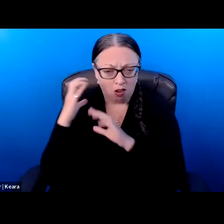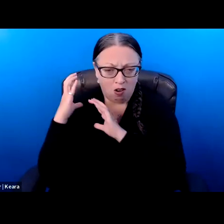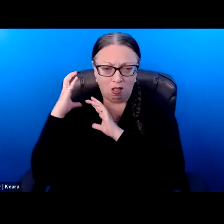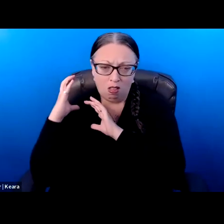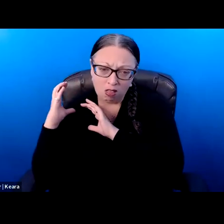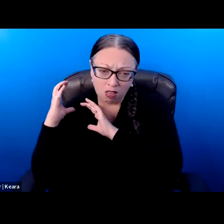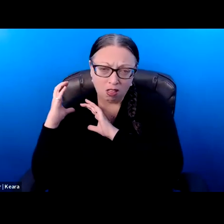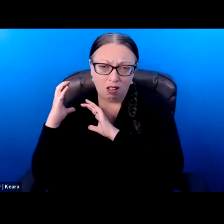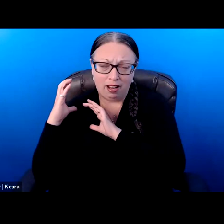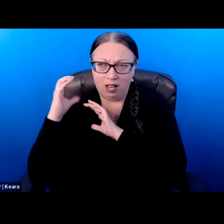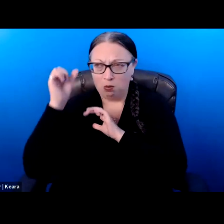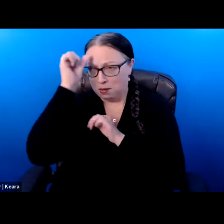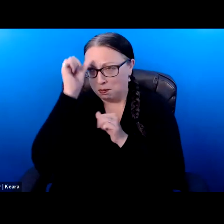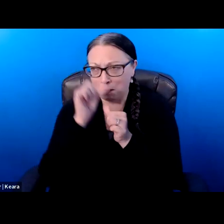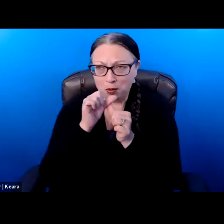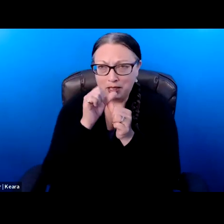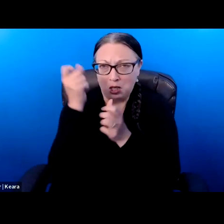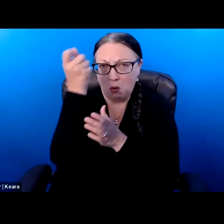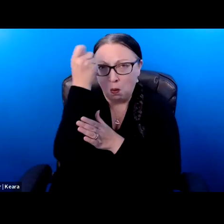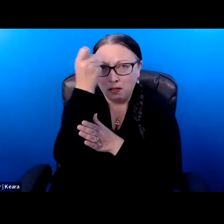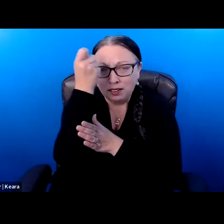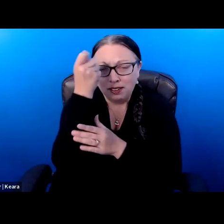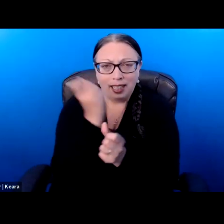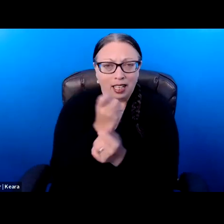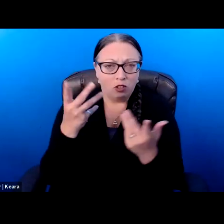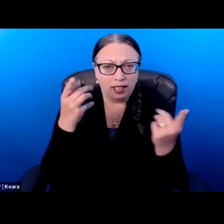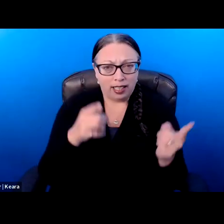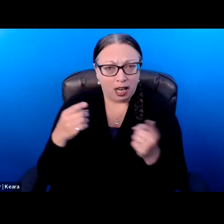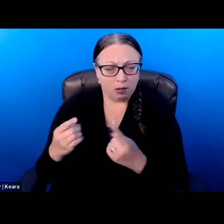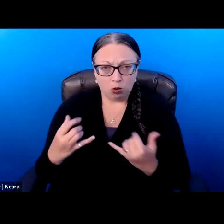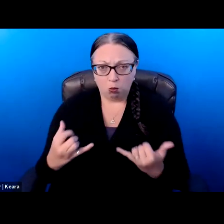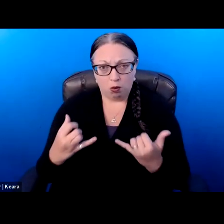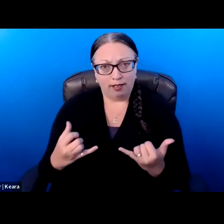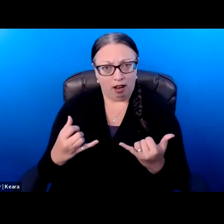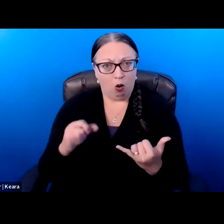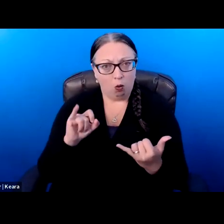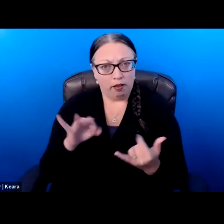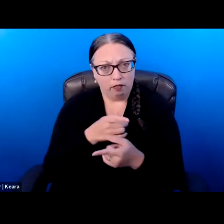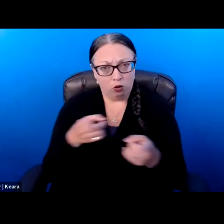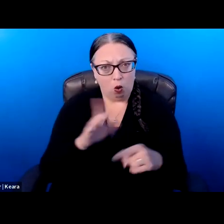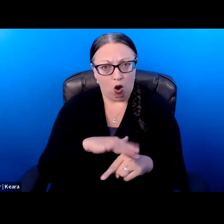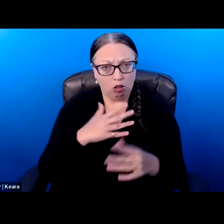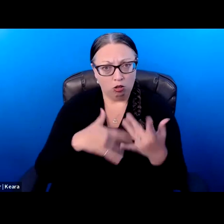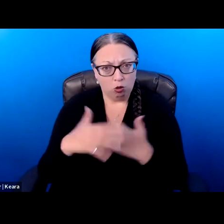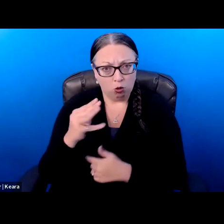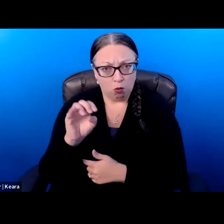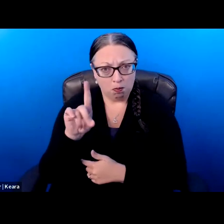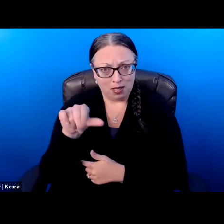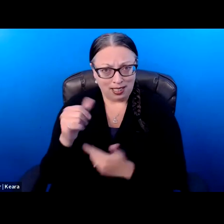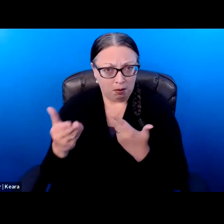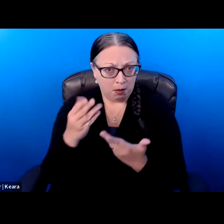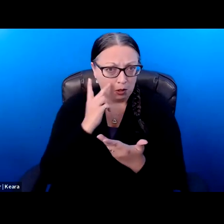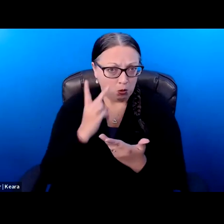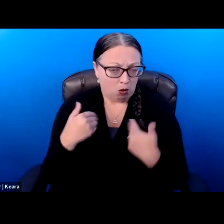everything that happens currently right now. If you are someone that's on social media, you may have seen the story of the young